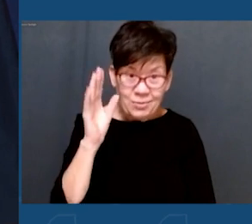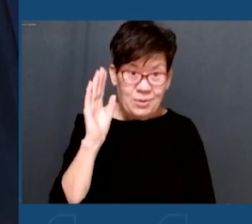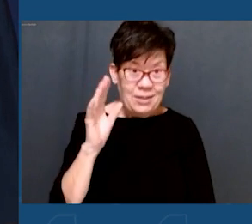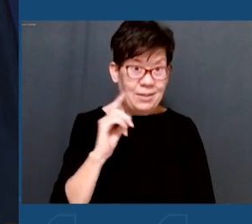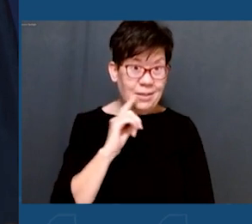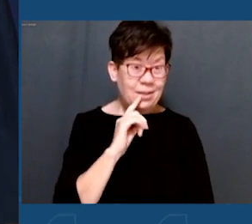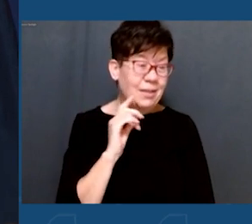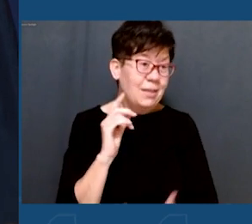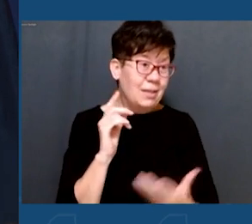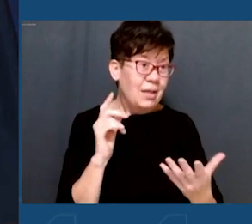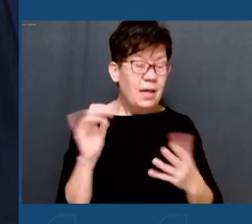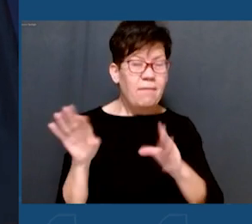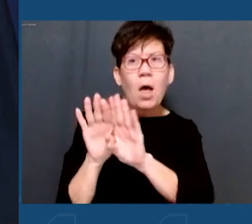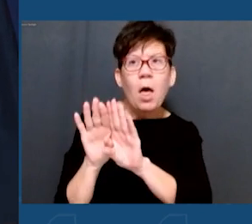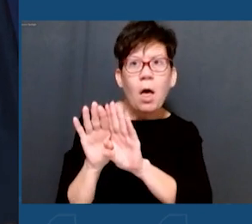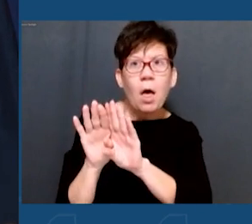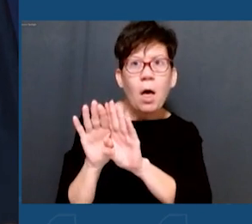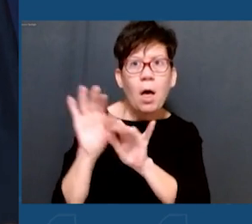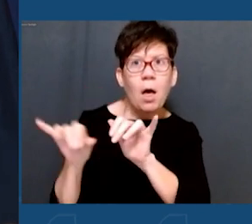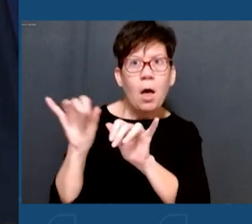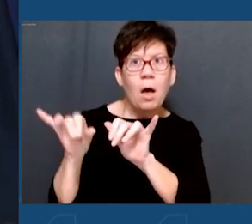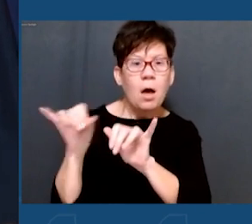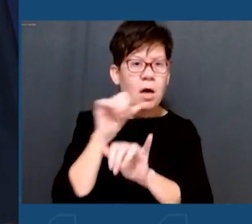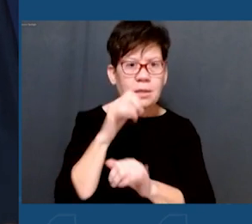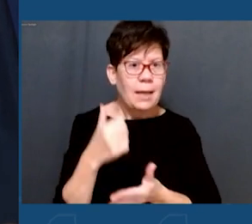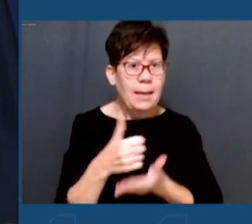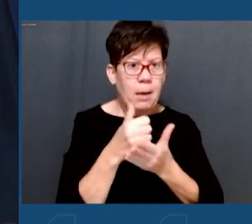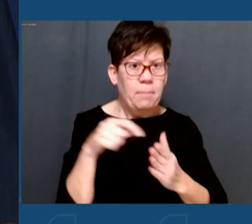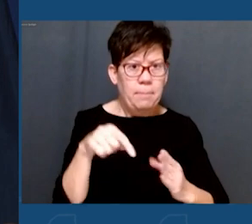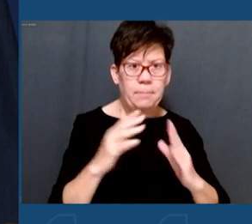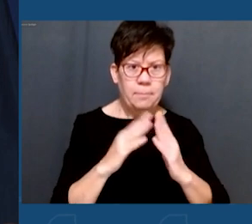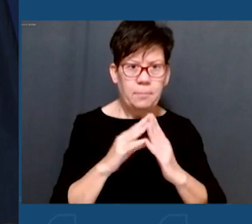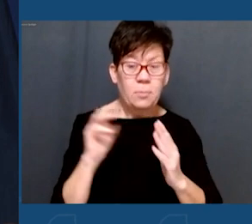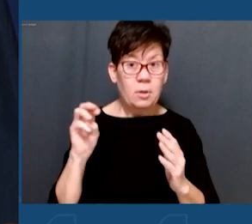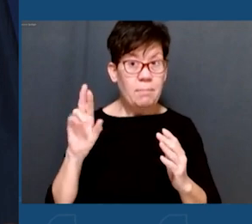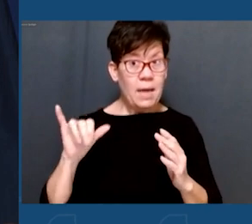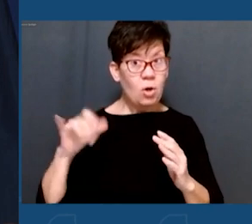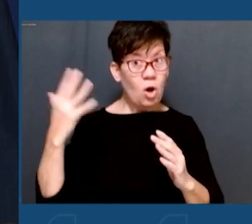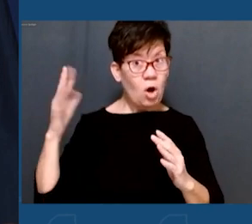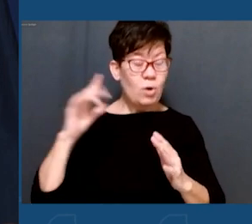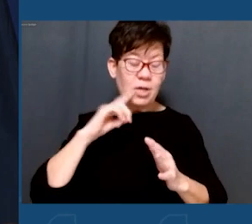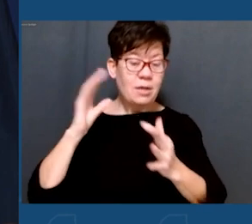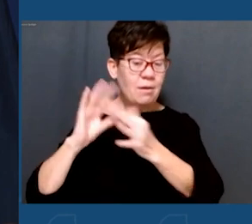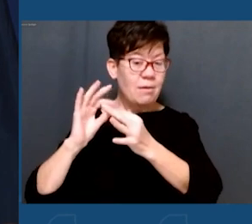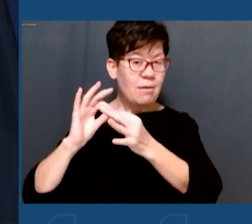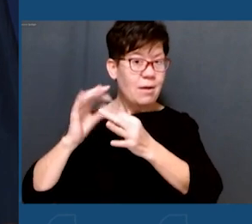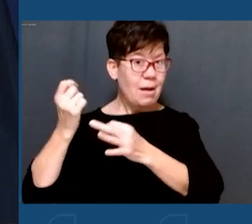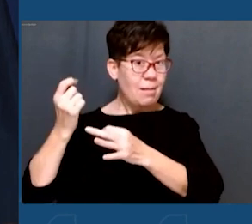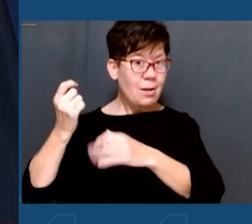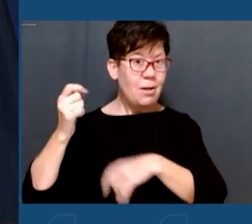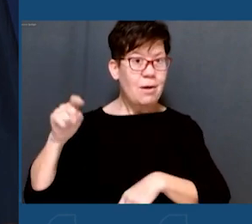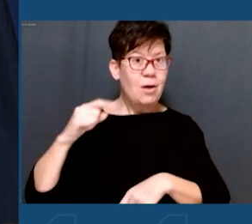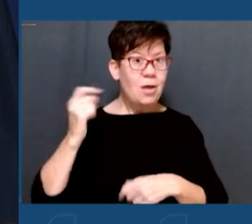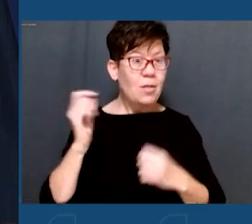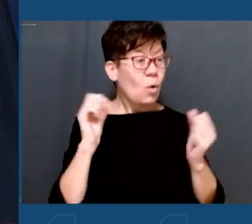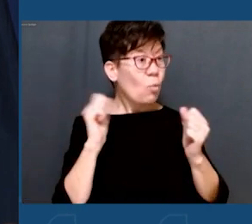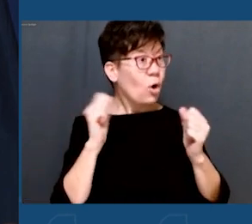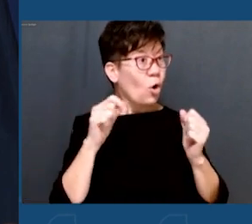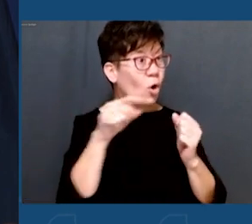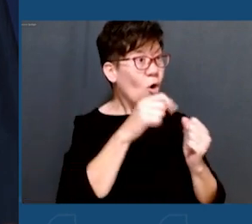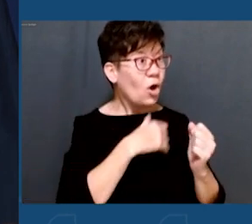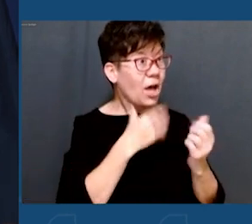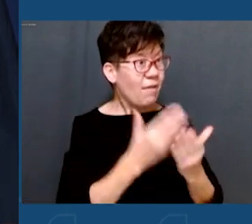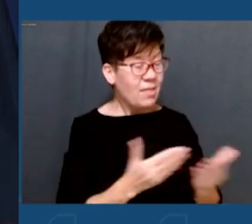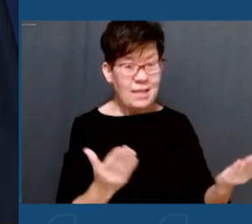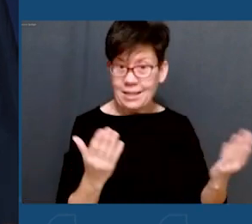with the doors shut. And as the mayor alluded to, there are things to do in the winter. If you don't want to sport the parka and take a stroll through the park,